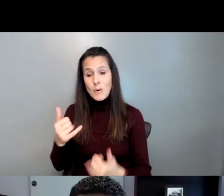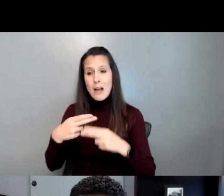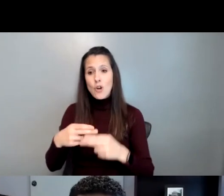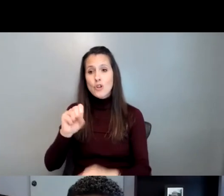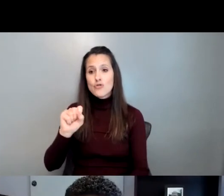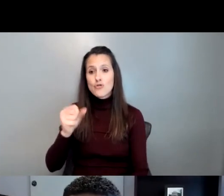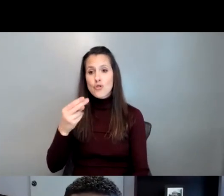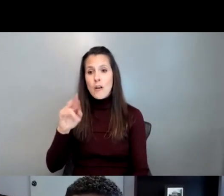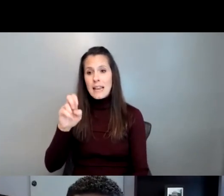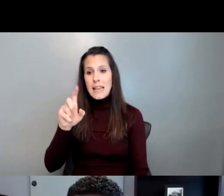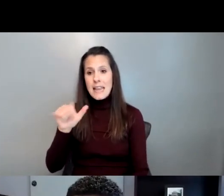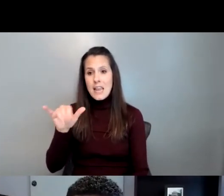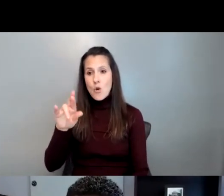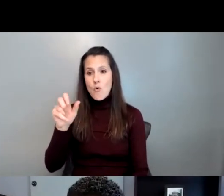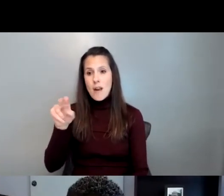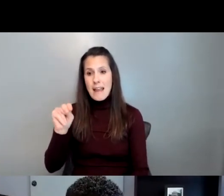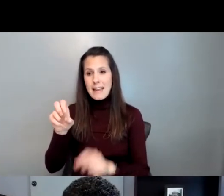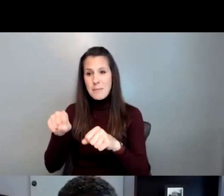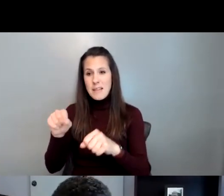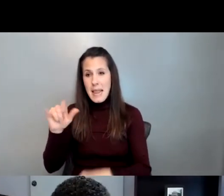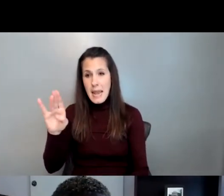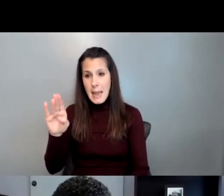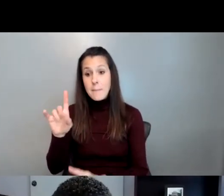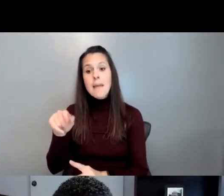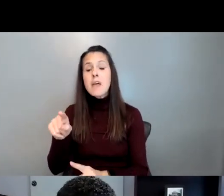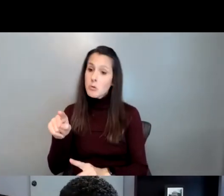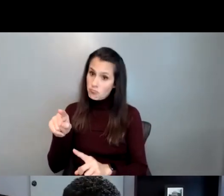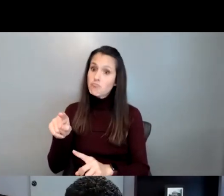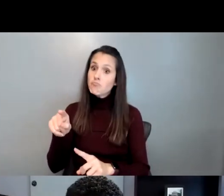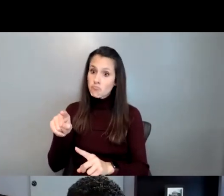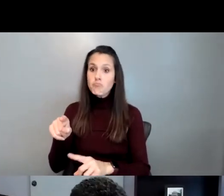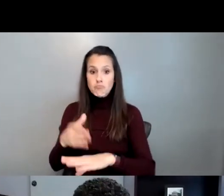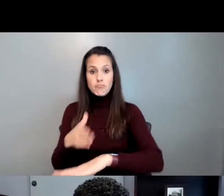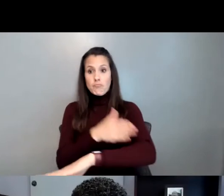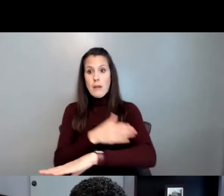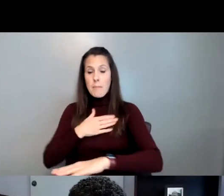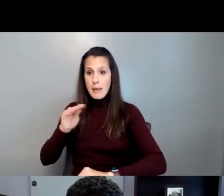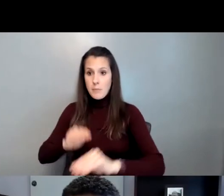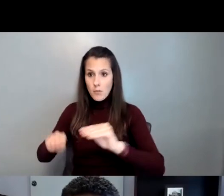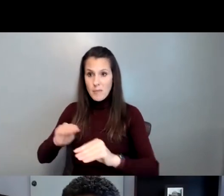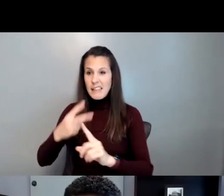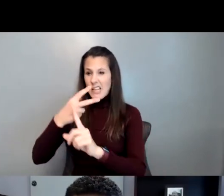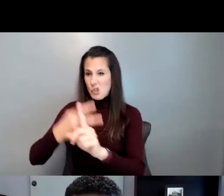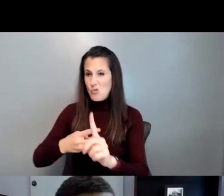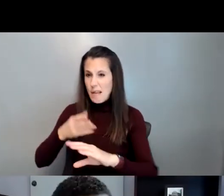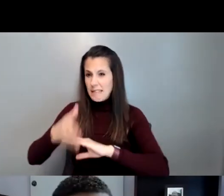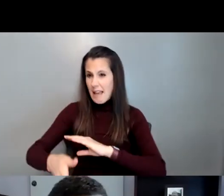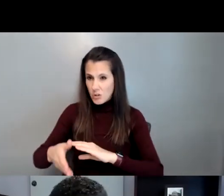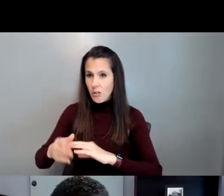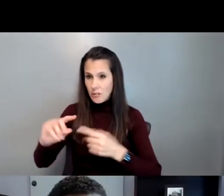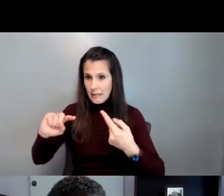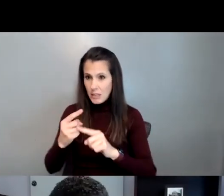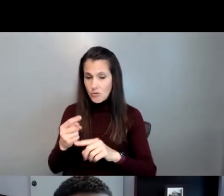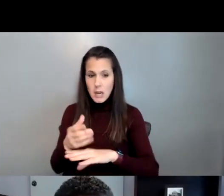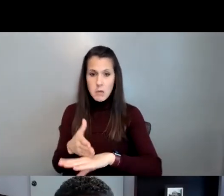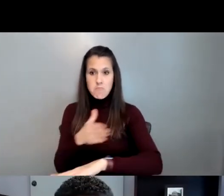Abilities Lab. And there is where I ended up having a little return of motor function, actually a little over 2 months after my injury, which at the time